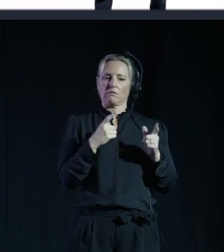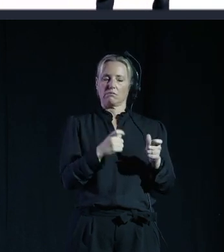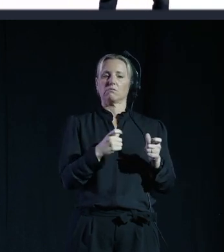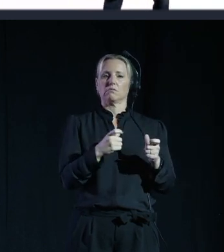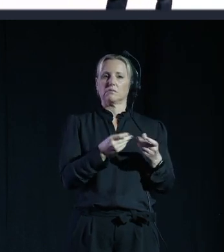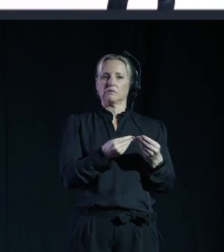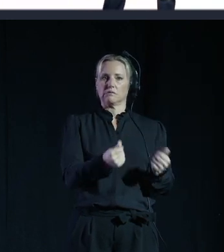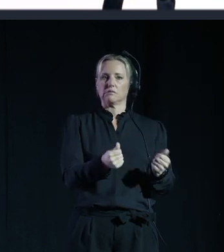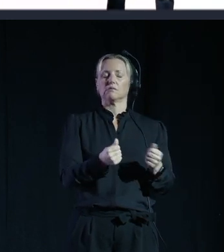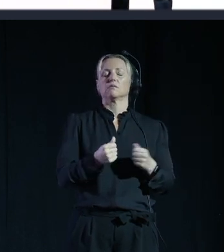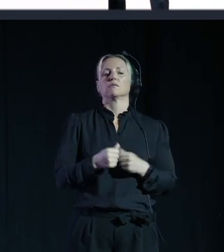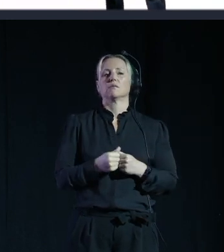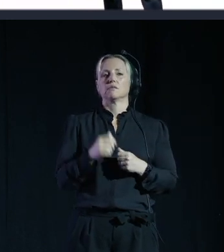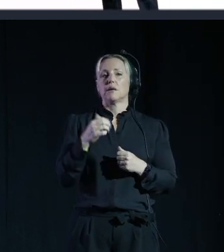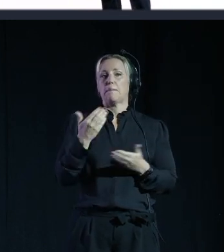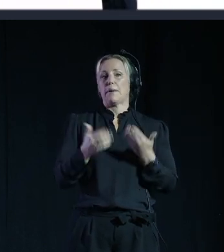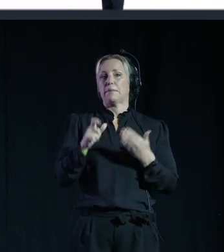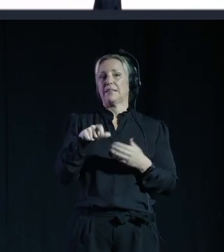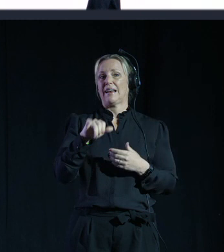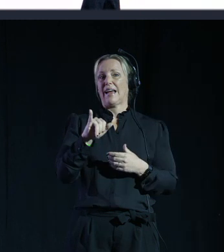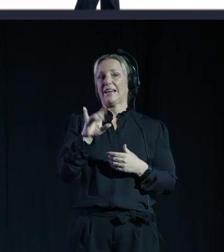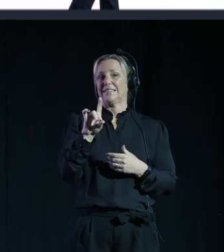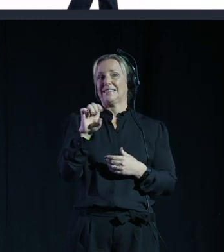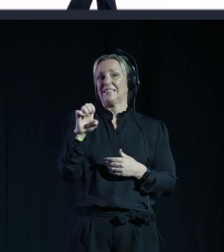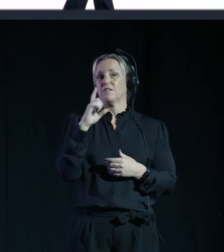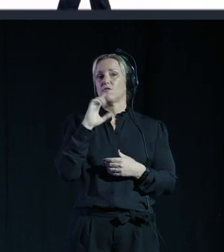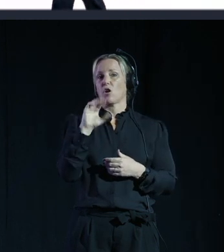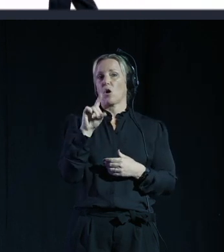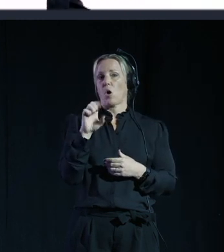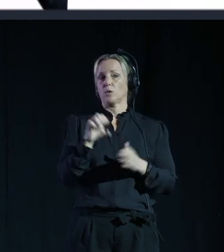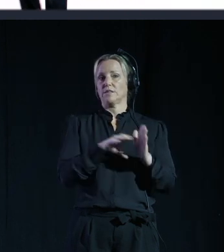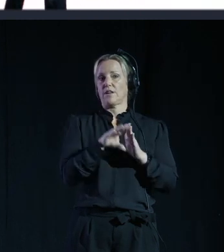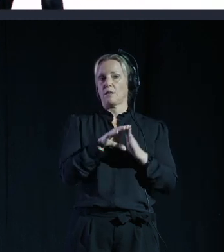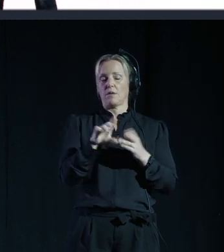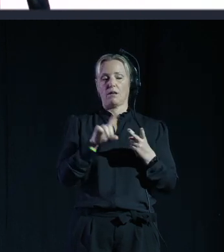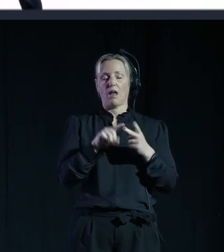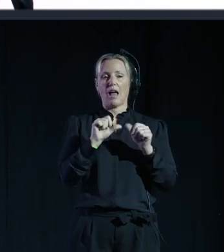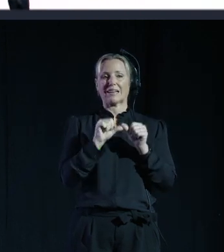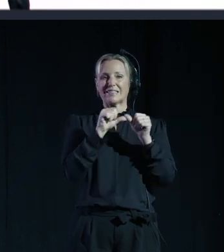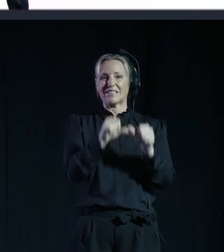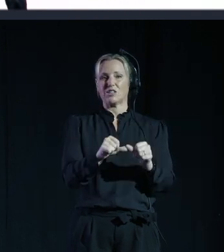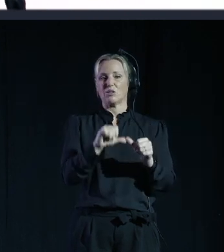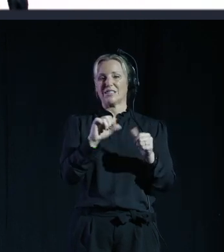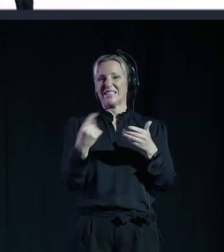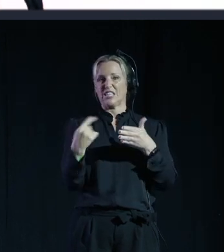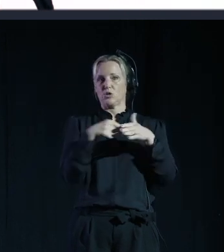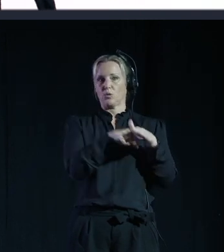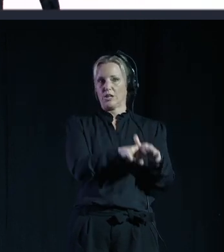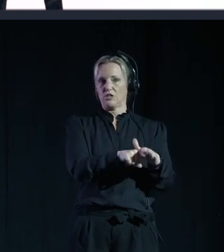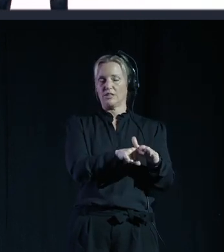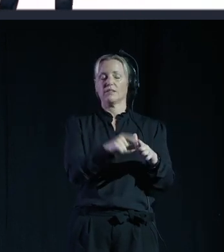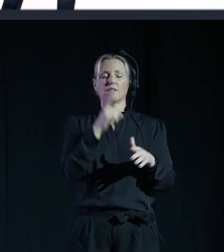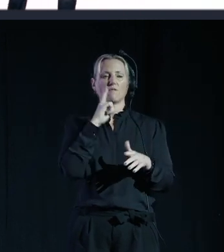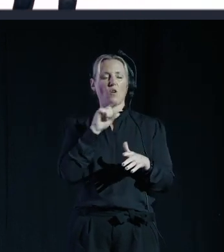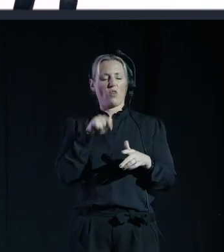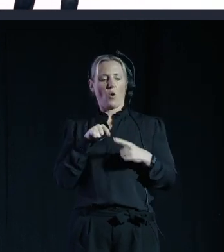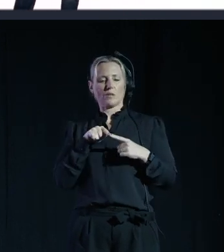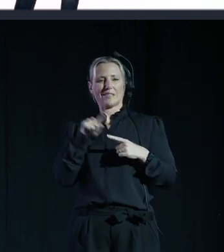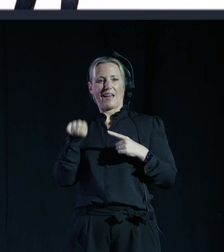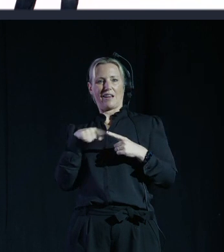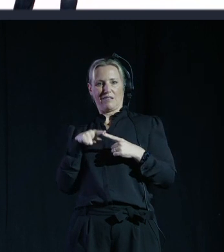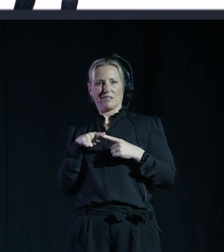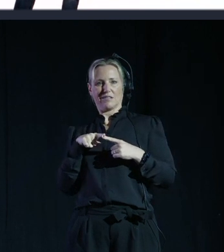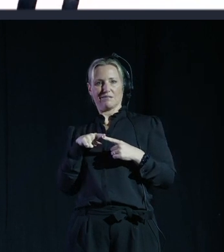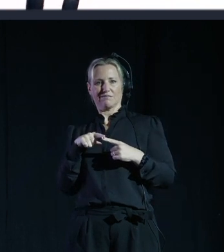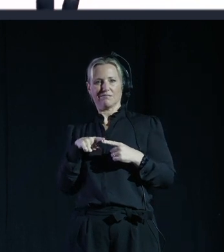IDE to be able to do your code development. You need continuous integration for those little cycles and iterations that I mentioned. And